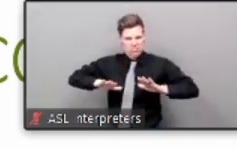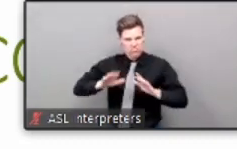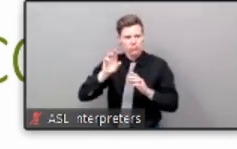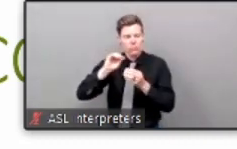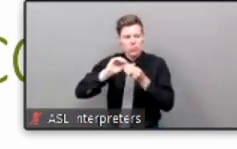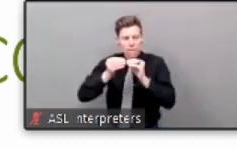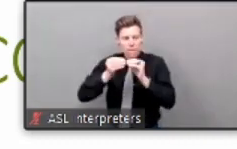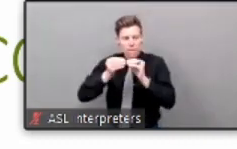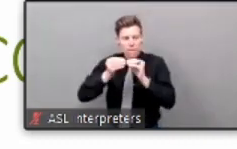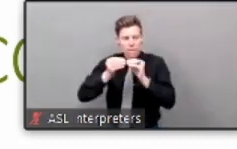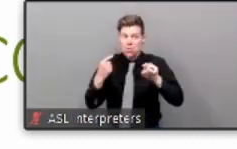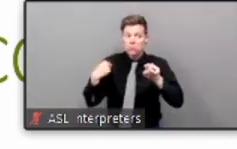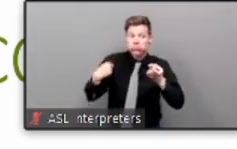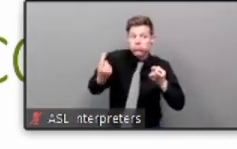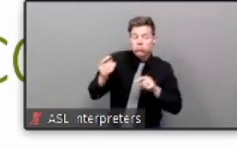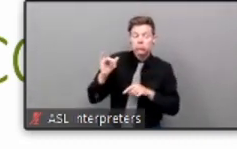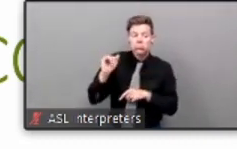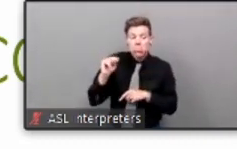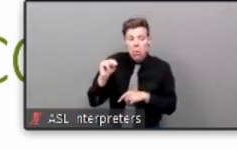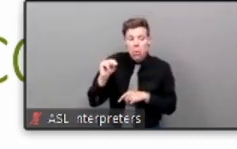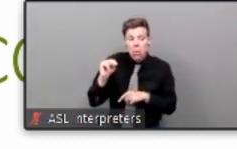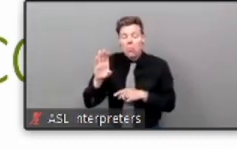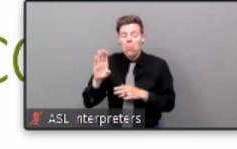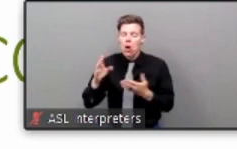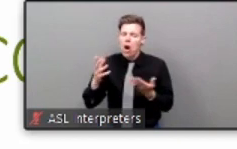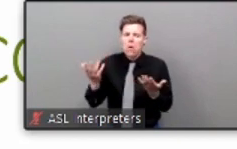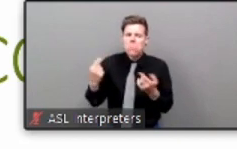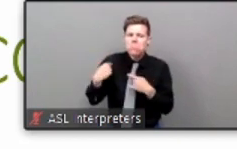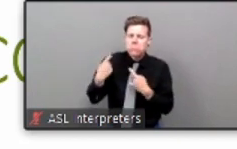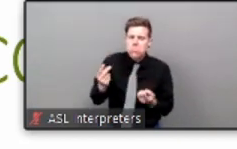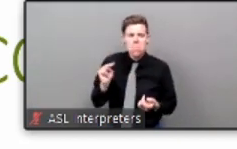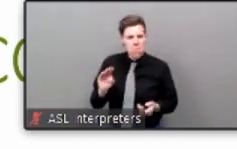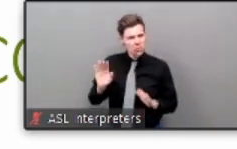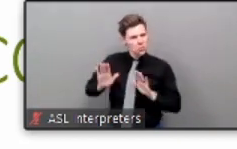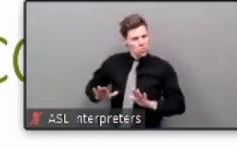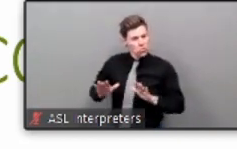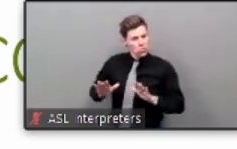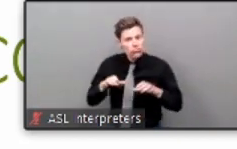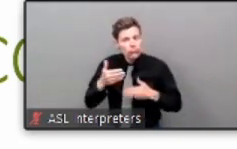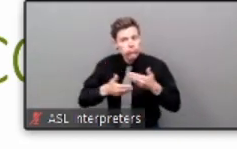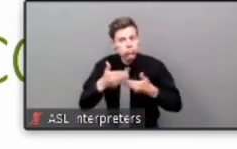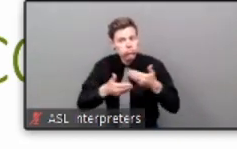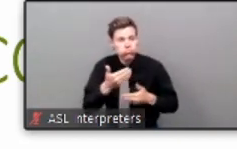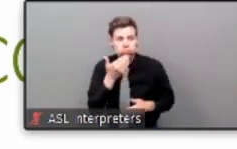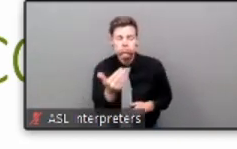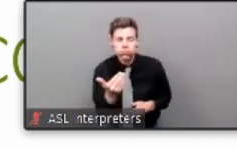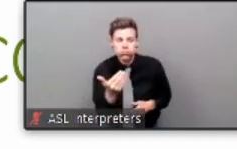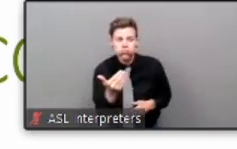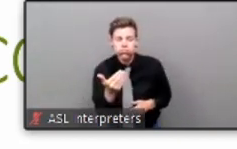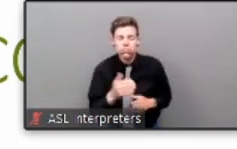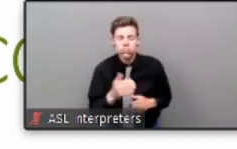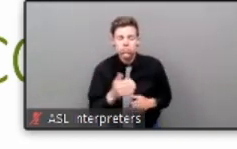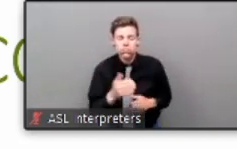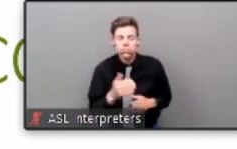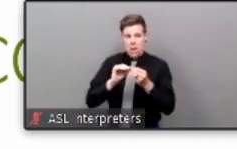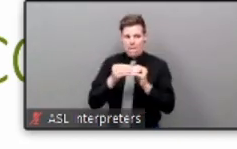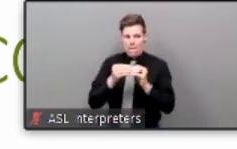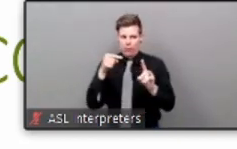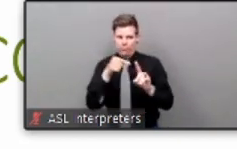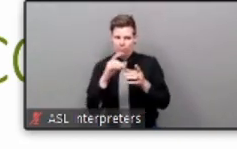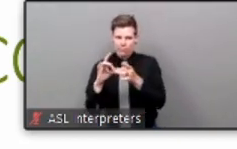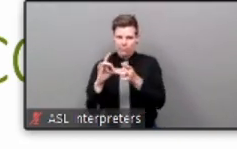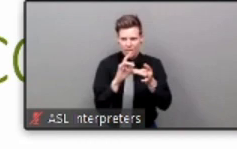early January, New Mexico has done better. This is the case rates per 100,000. The line on